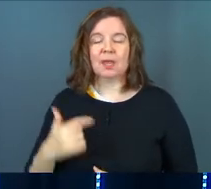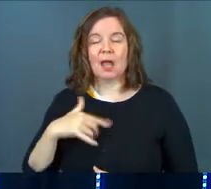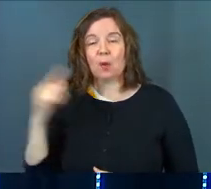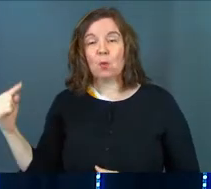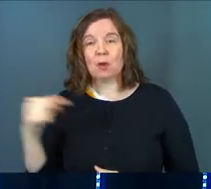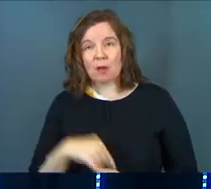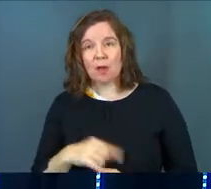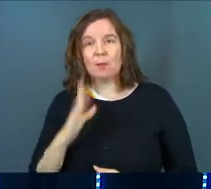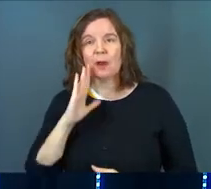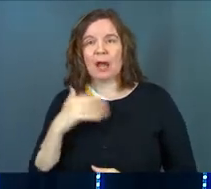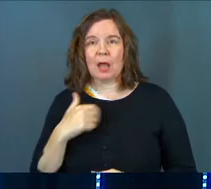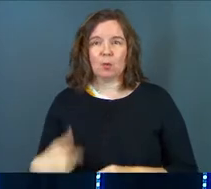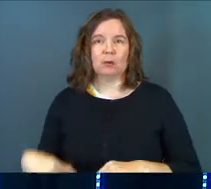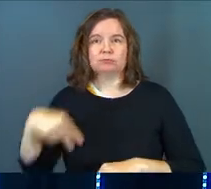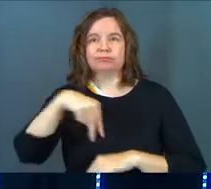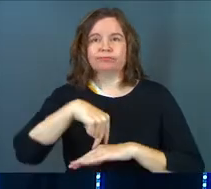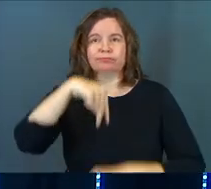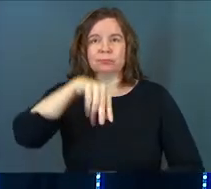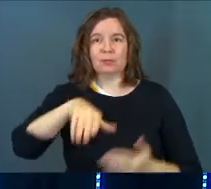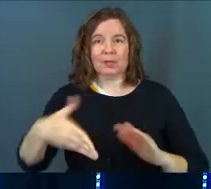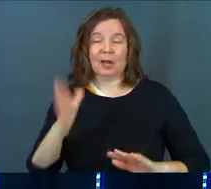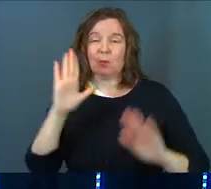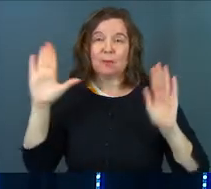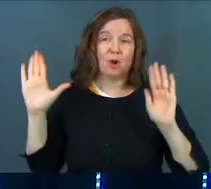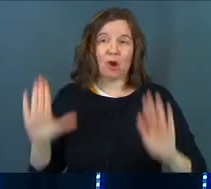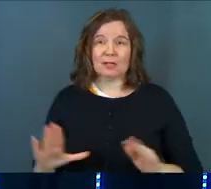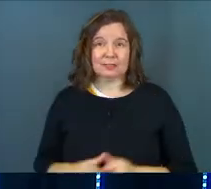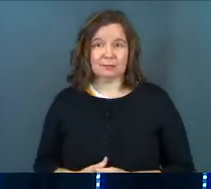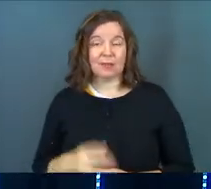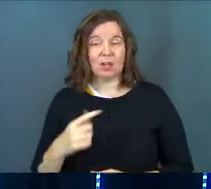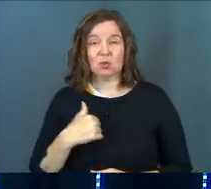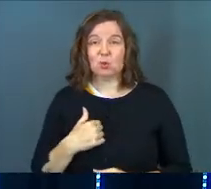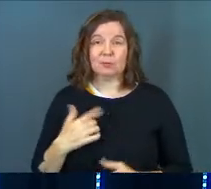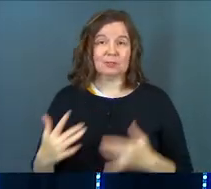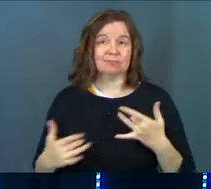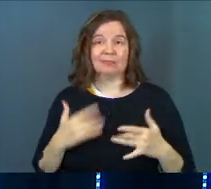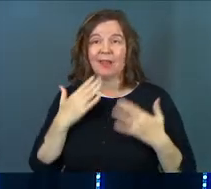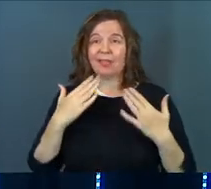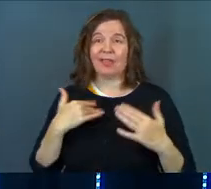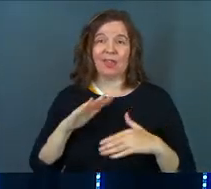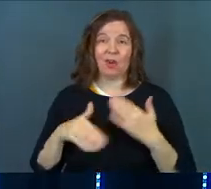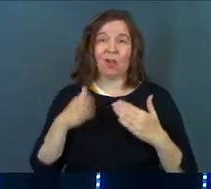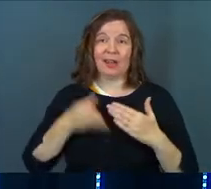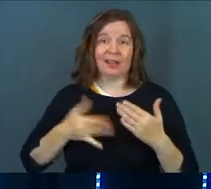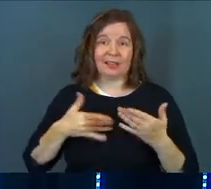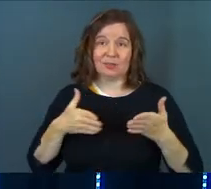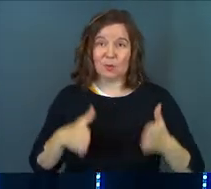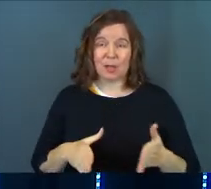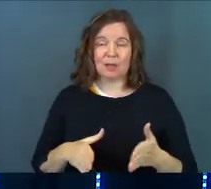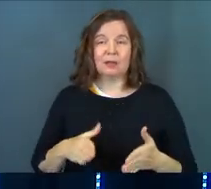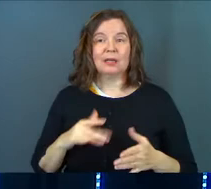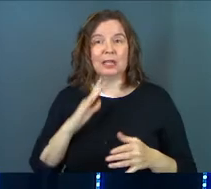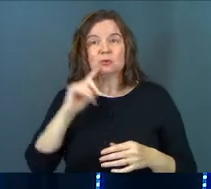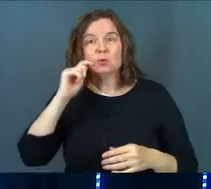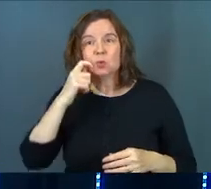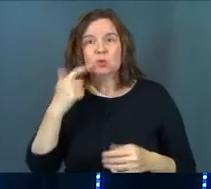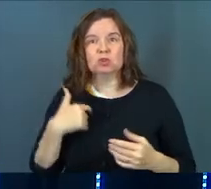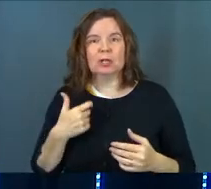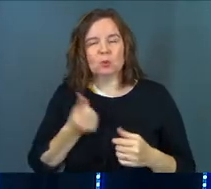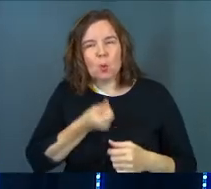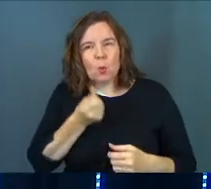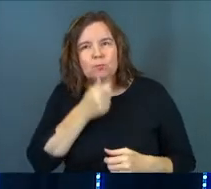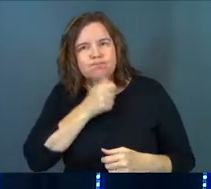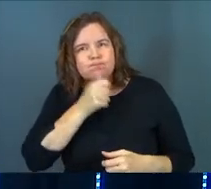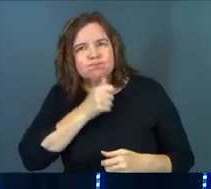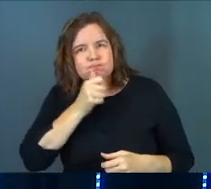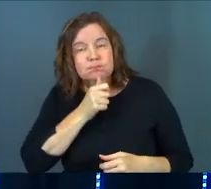I'm going to come and I'm going to raise him from the dead. It's going to be awesome. And you're going to be so thankful that it all ended up this way. It's cool. Just hang